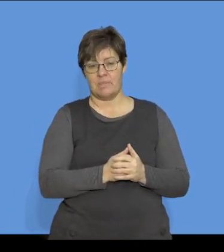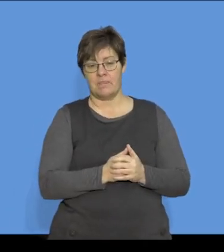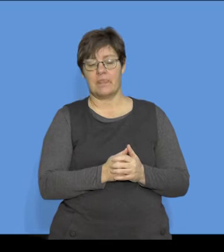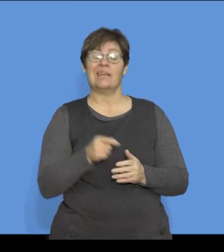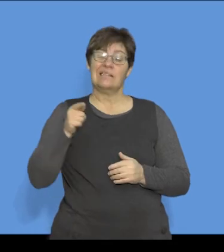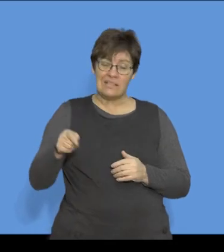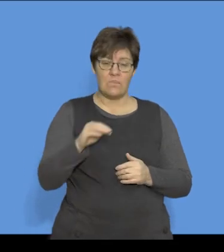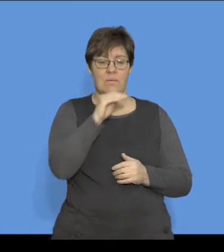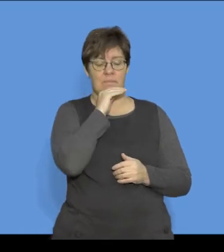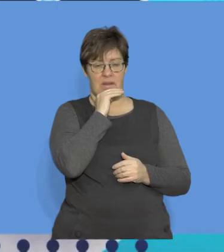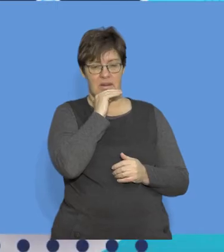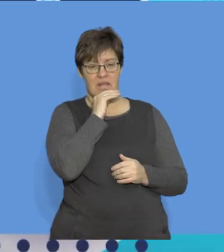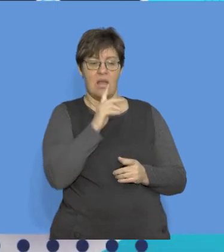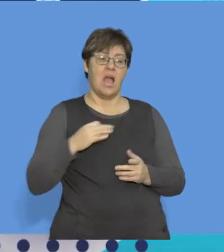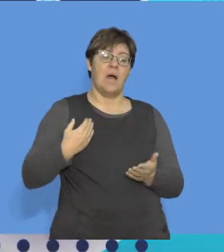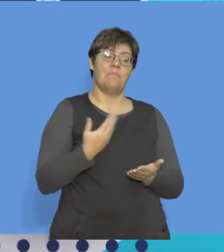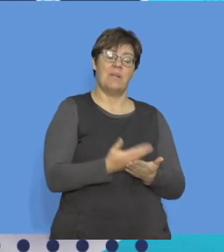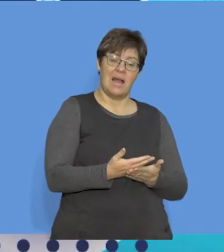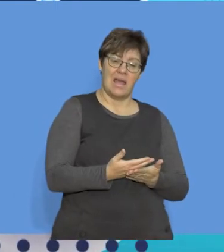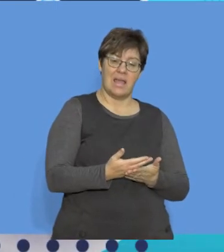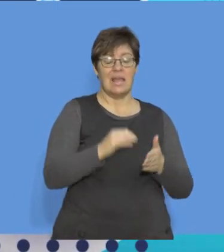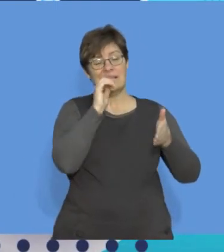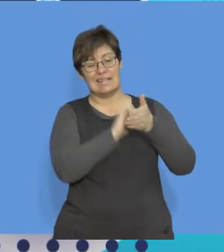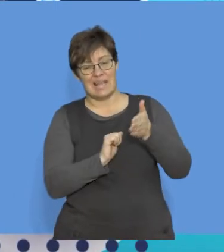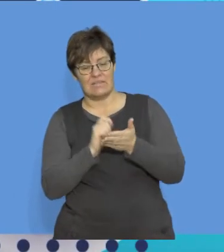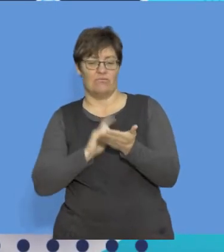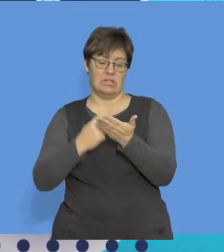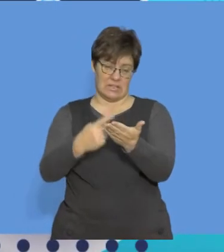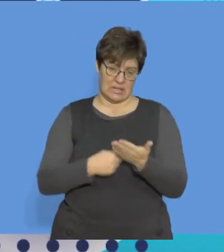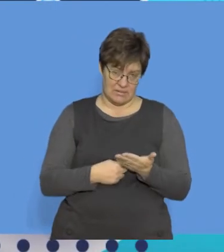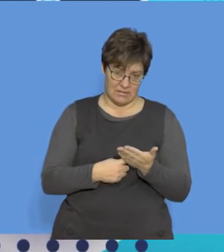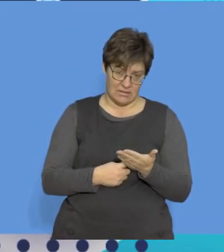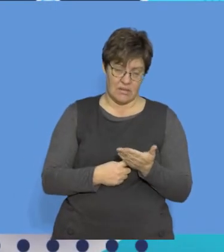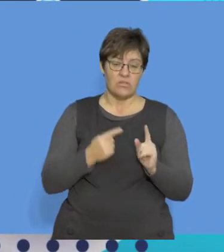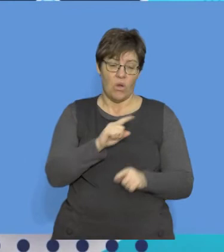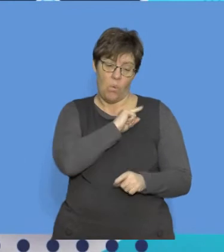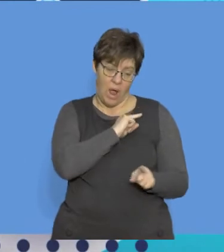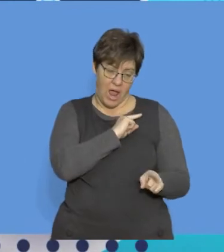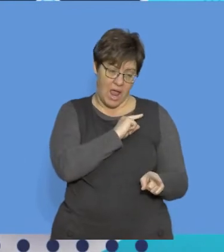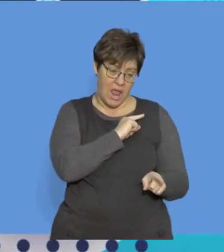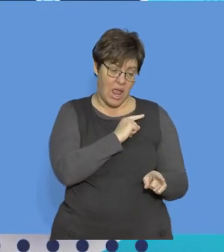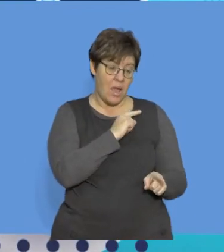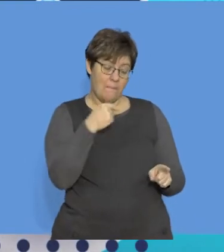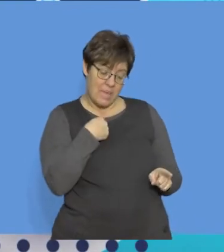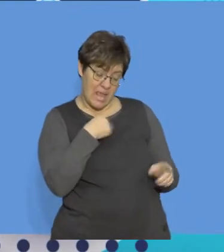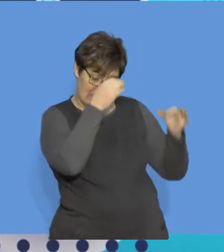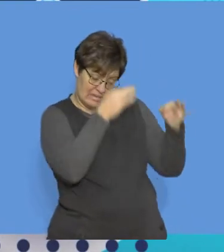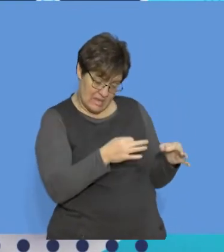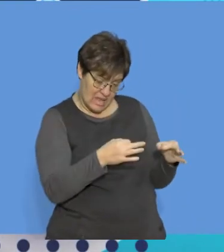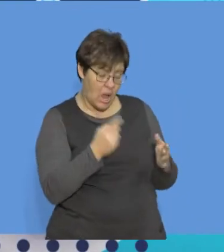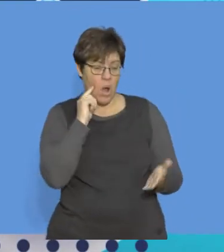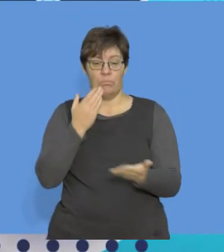we say apply the deductive reasoning to try and prove your conjunction. So what is our